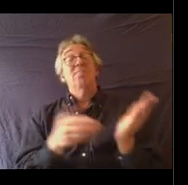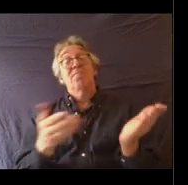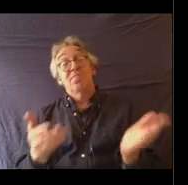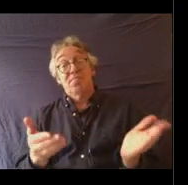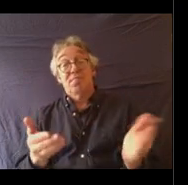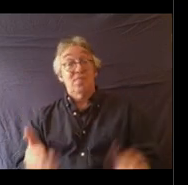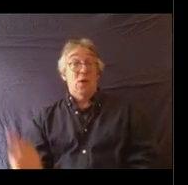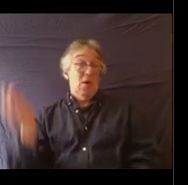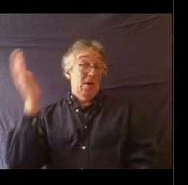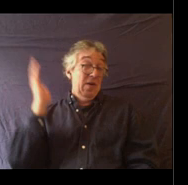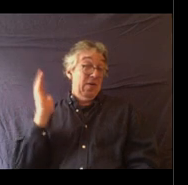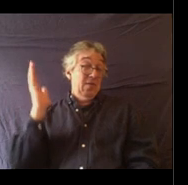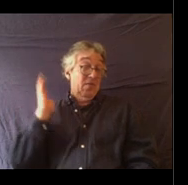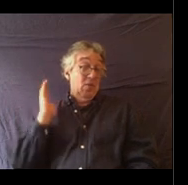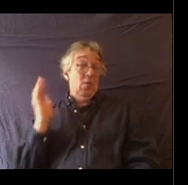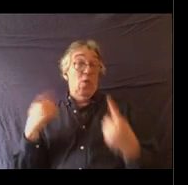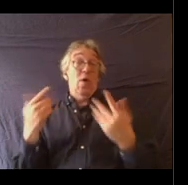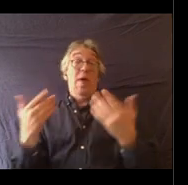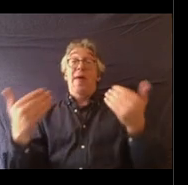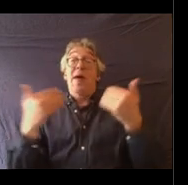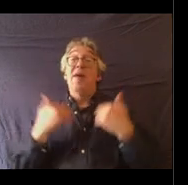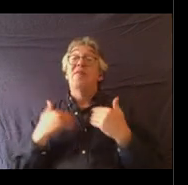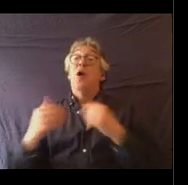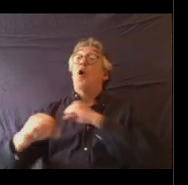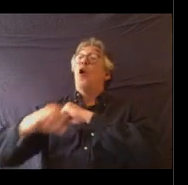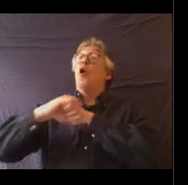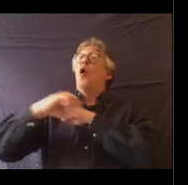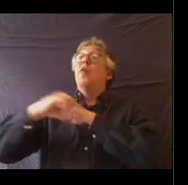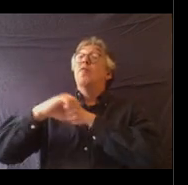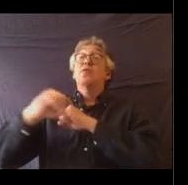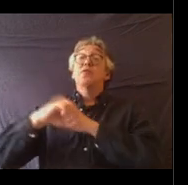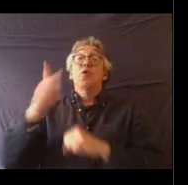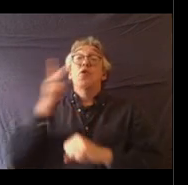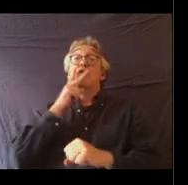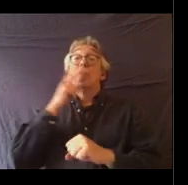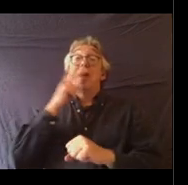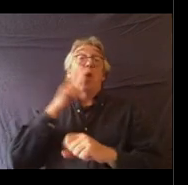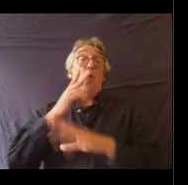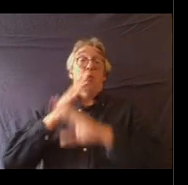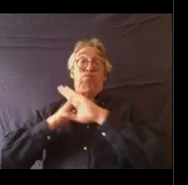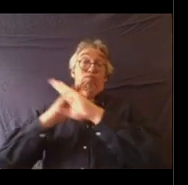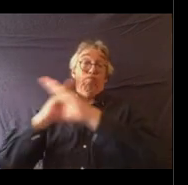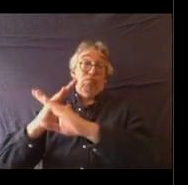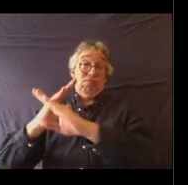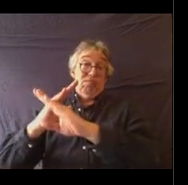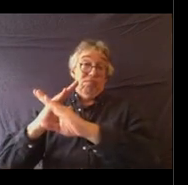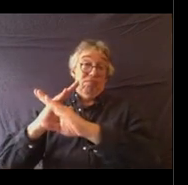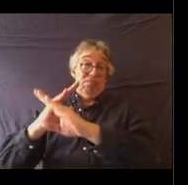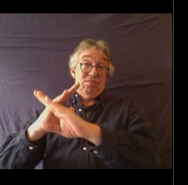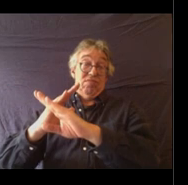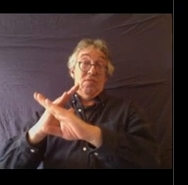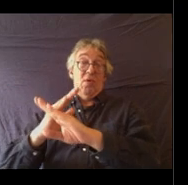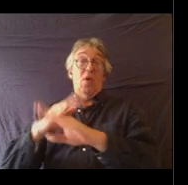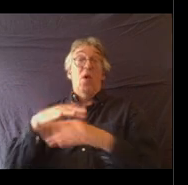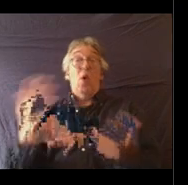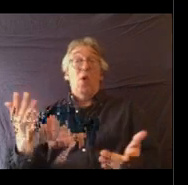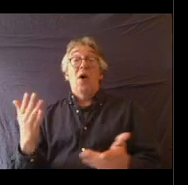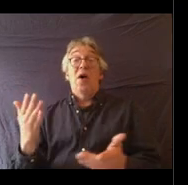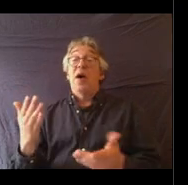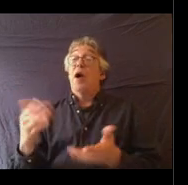prohibition of advertisement for tobacco products and for prescription